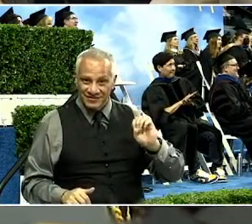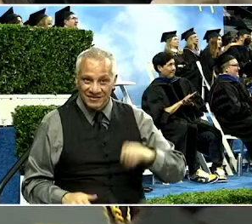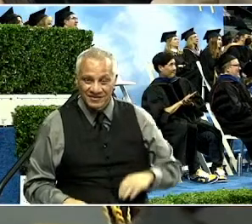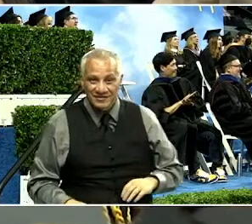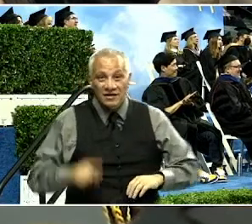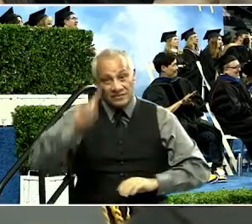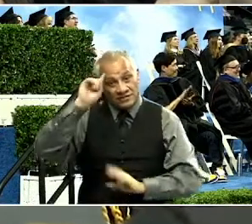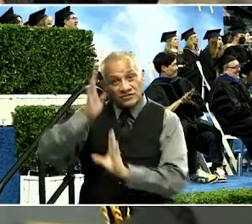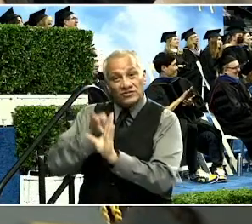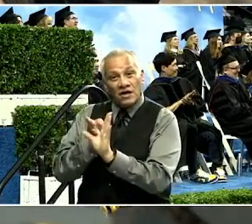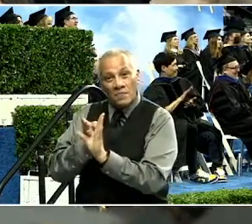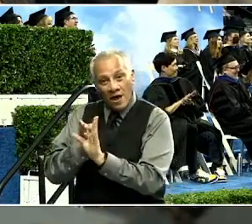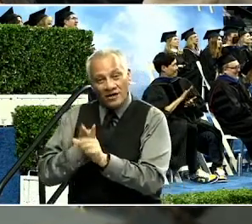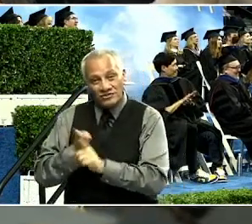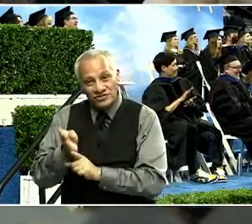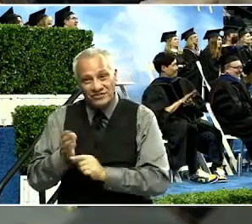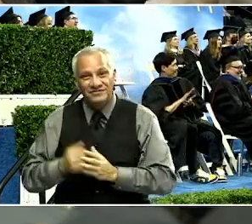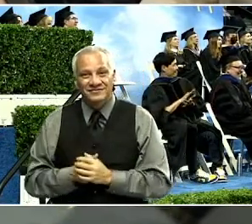psychobiology,